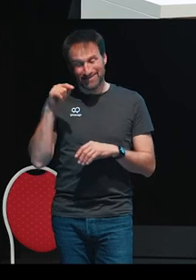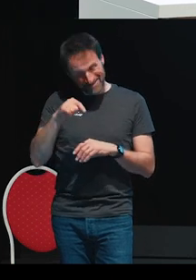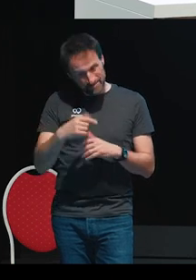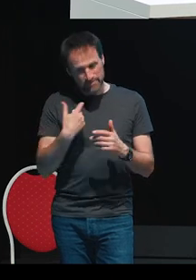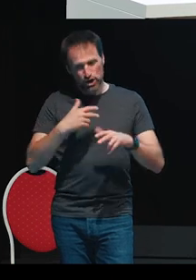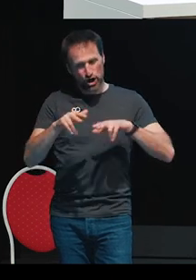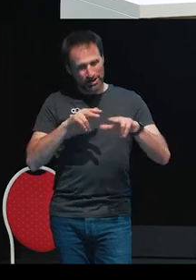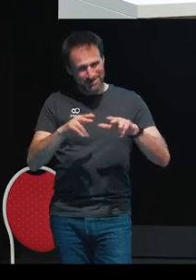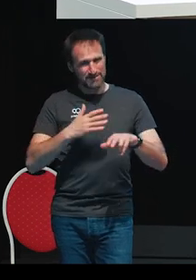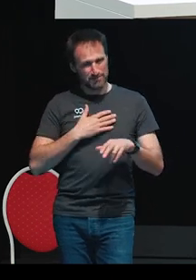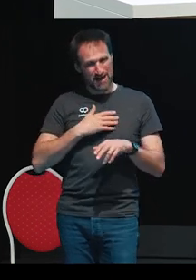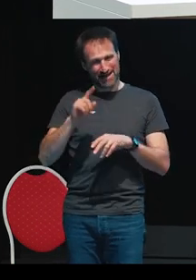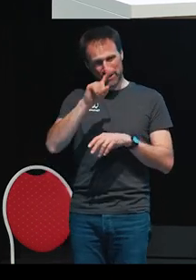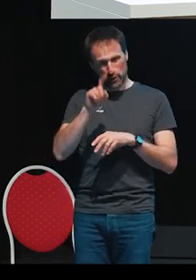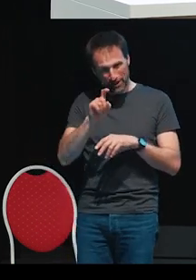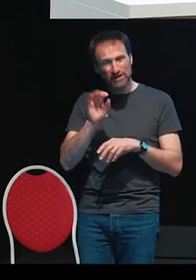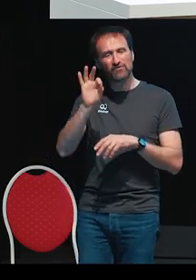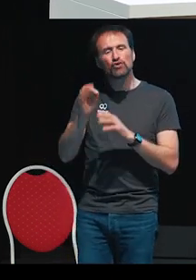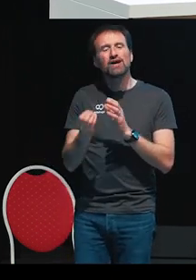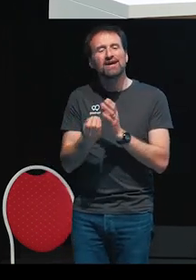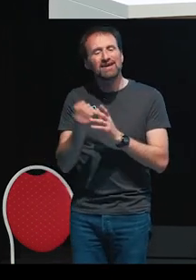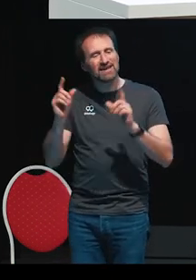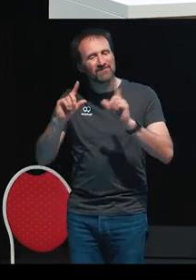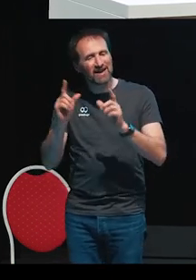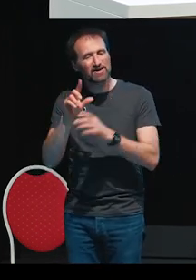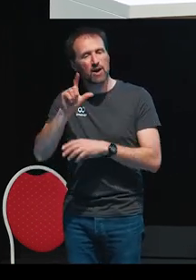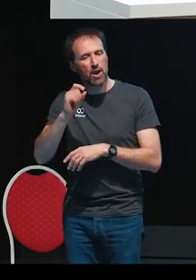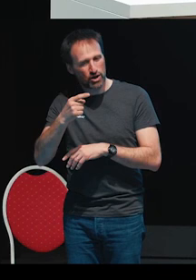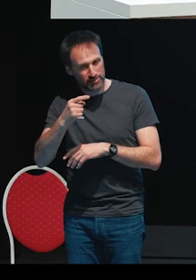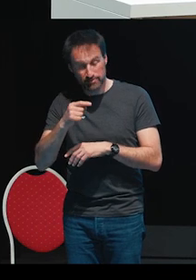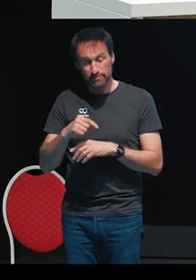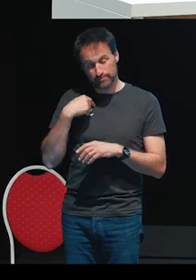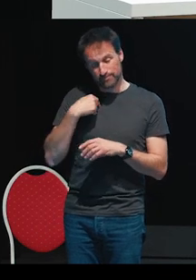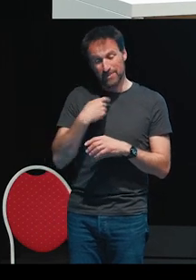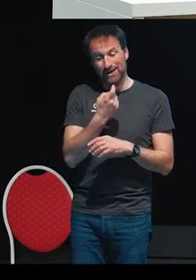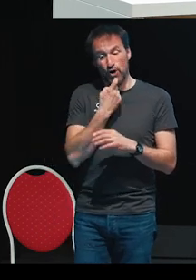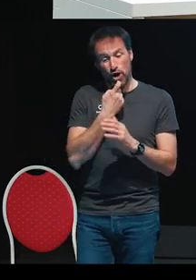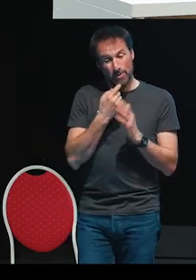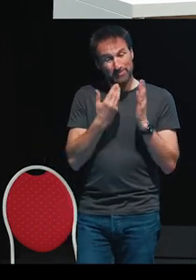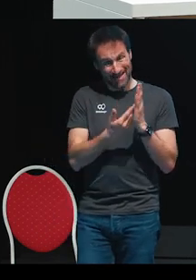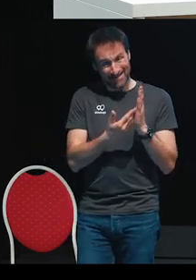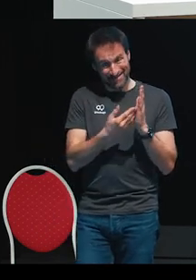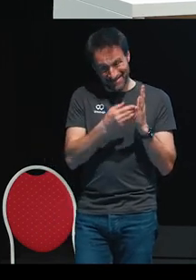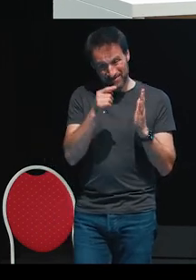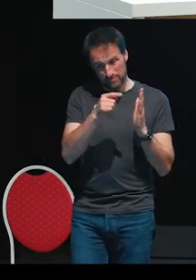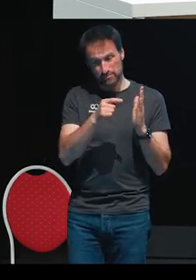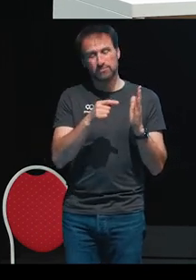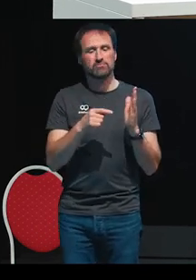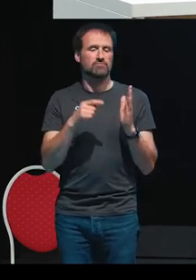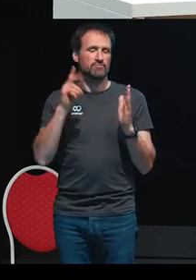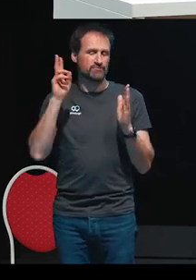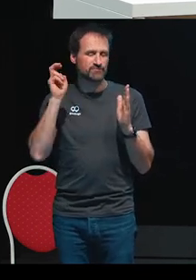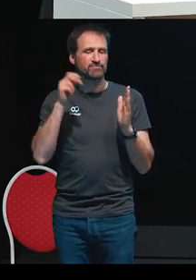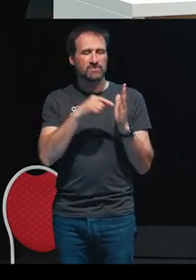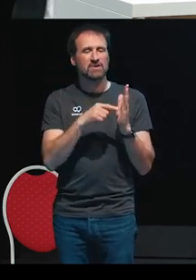for my event log. So just look at the object. I have here one object, and that is a representation